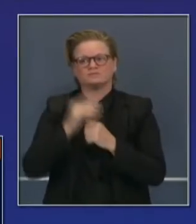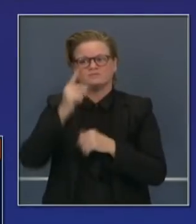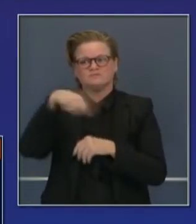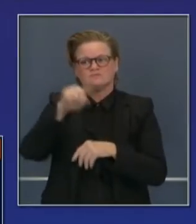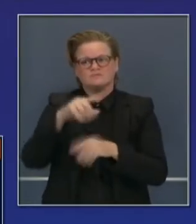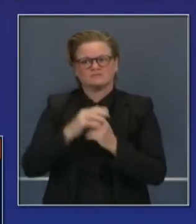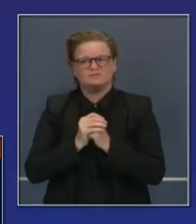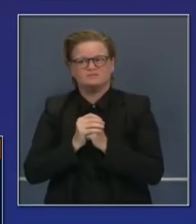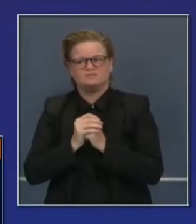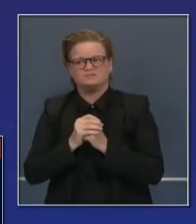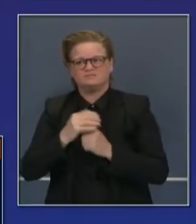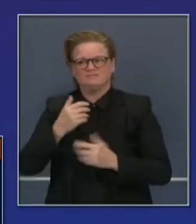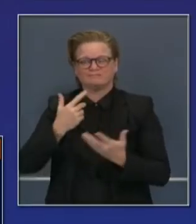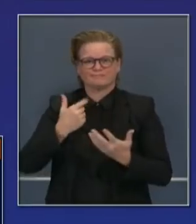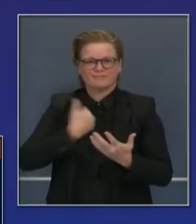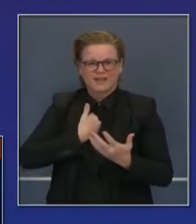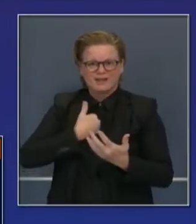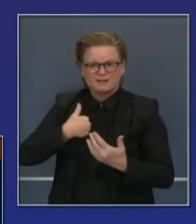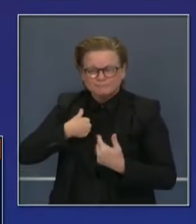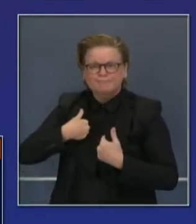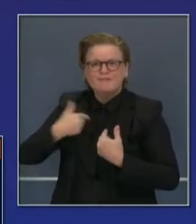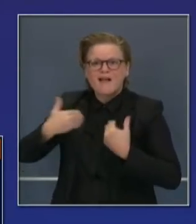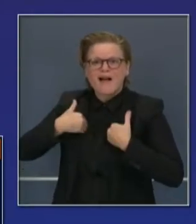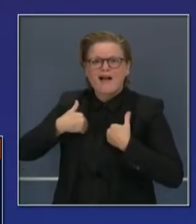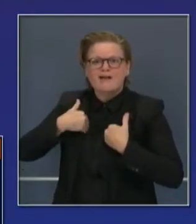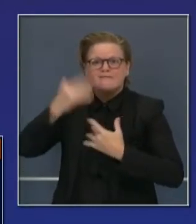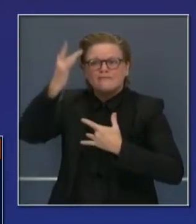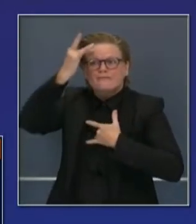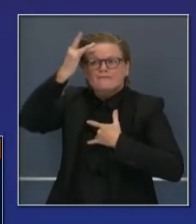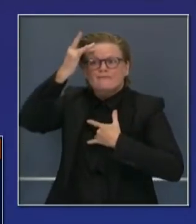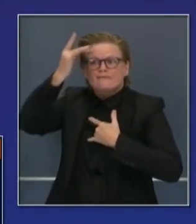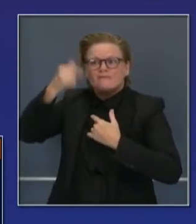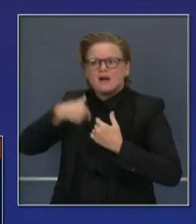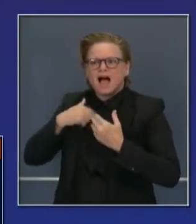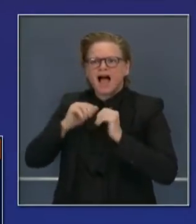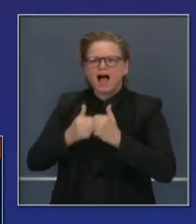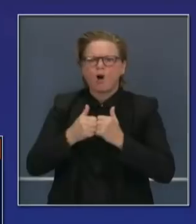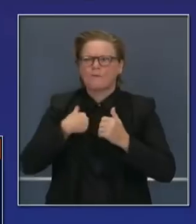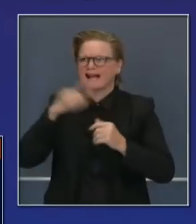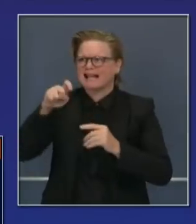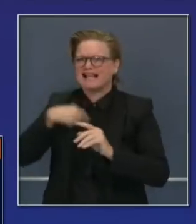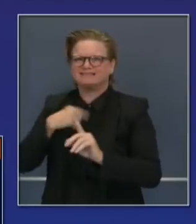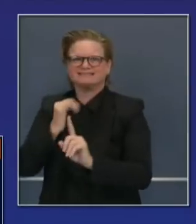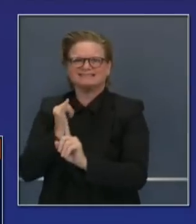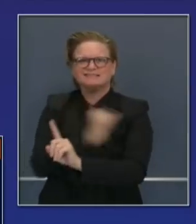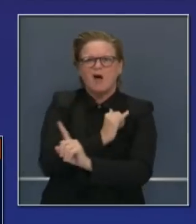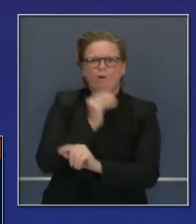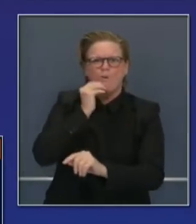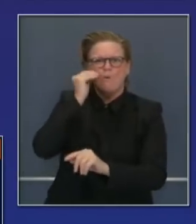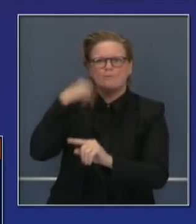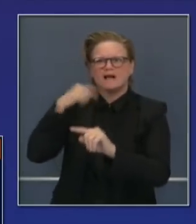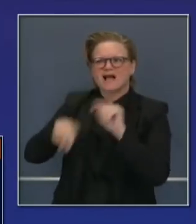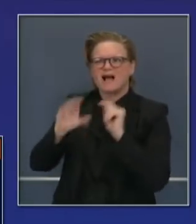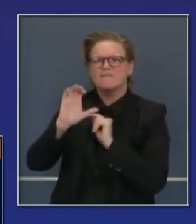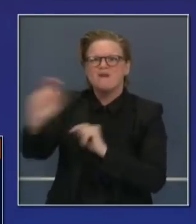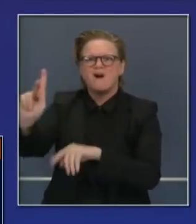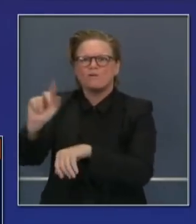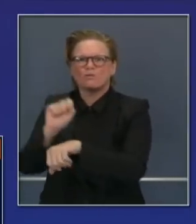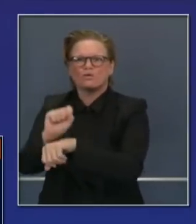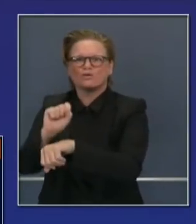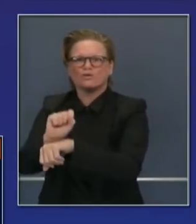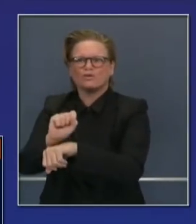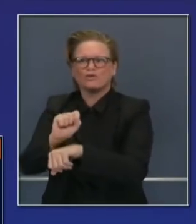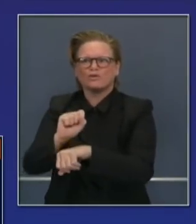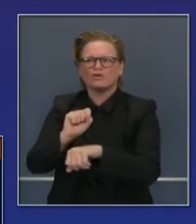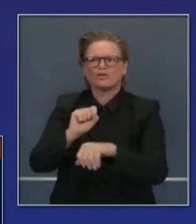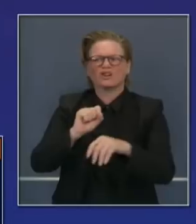have been quarantined or been requested to isolate. I want to remind you that we put together a very comprehensive package. I